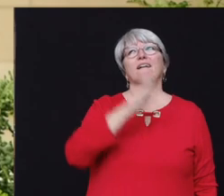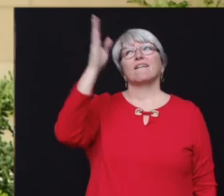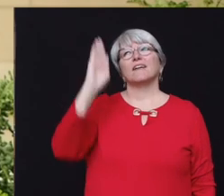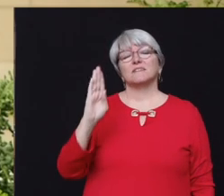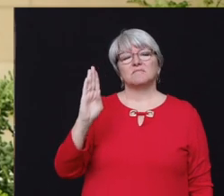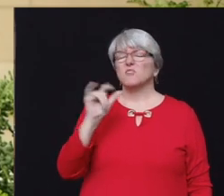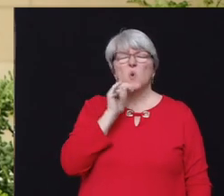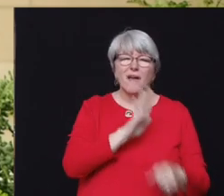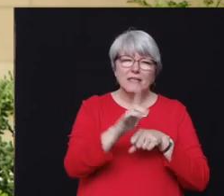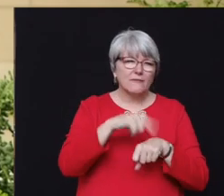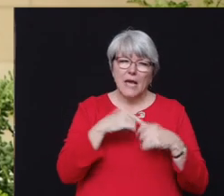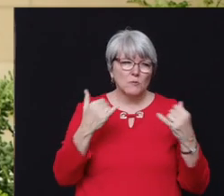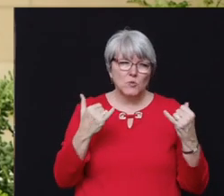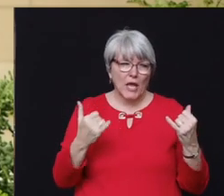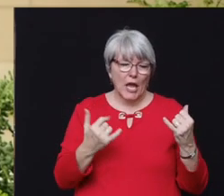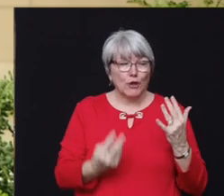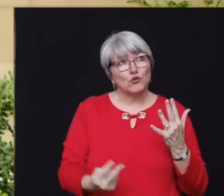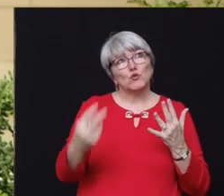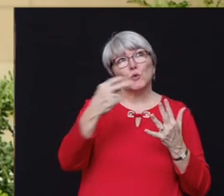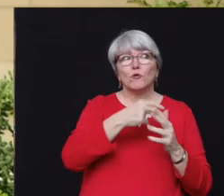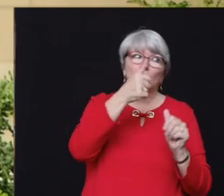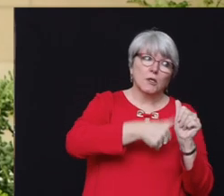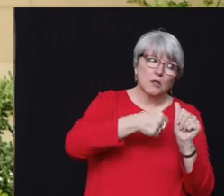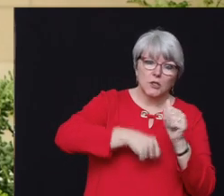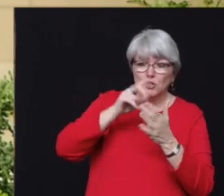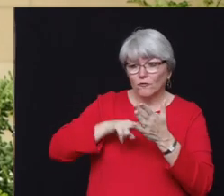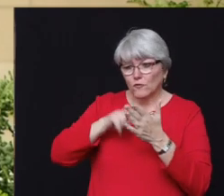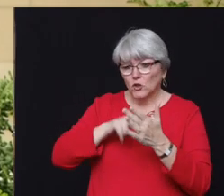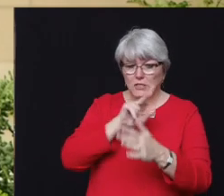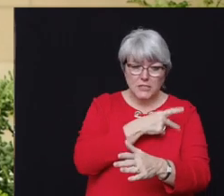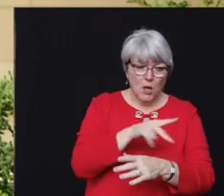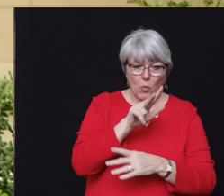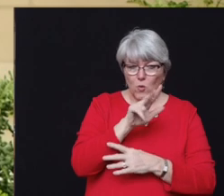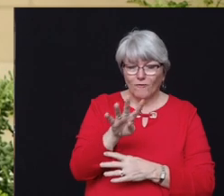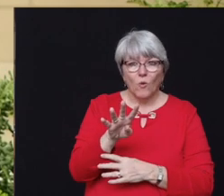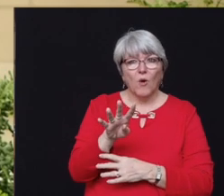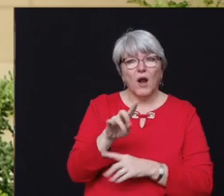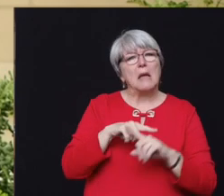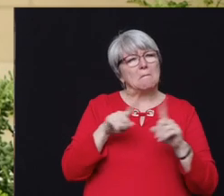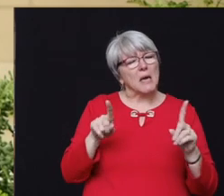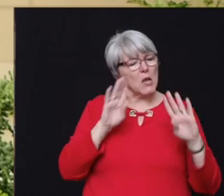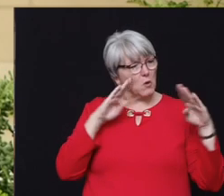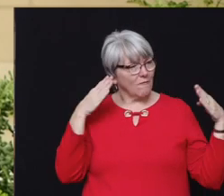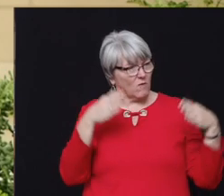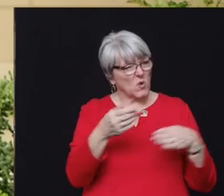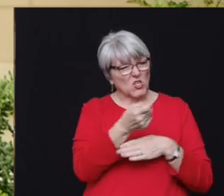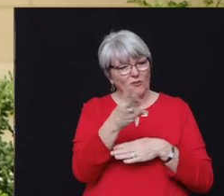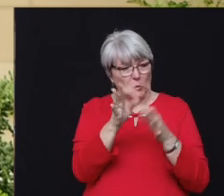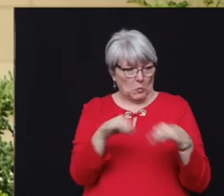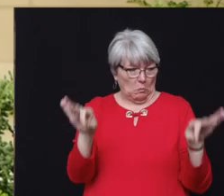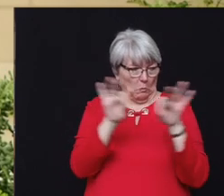And we don't have time today to review every verse of Psalm 34, but I do want to focus on a few